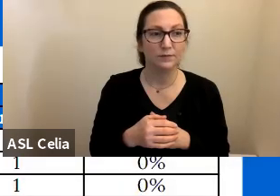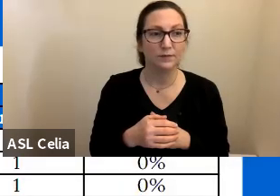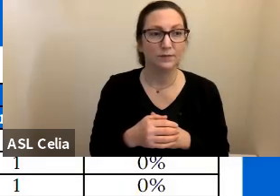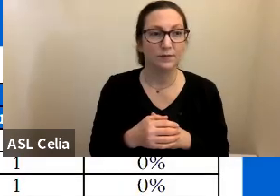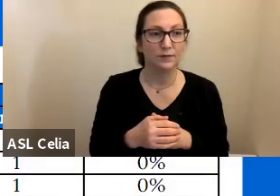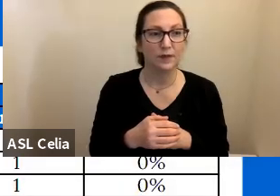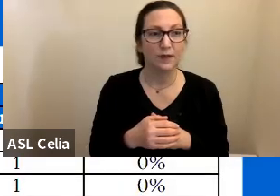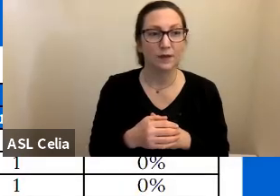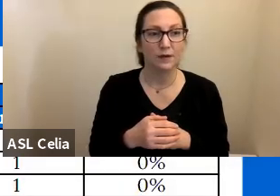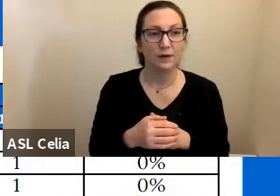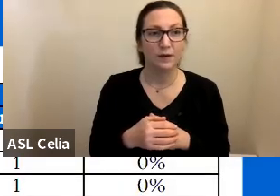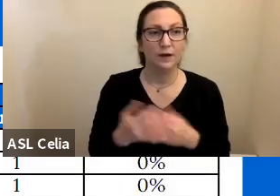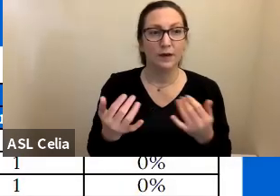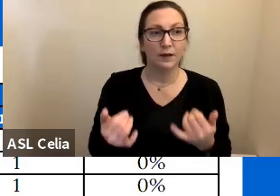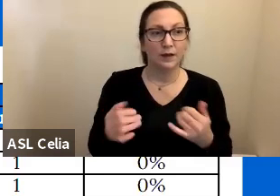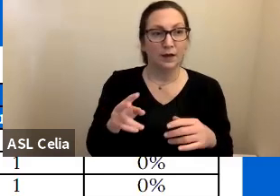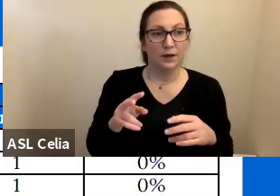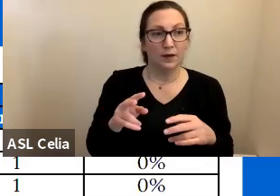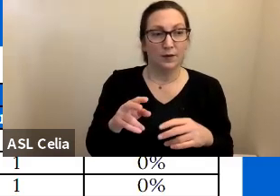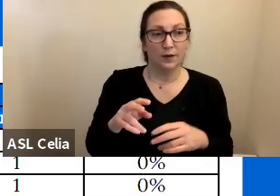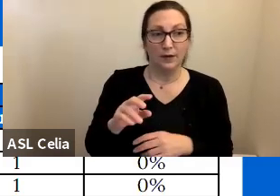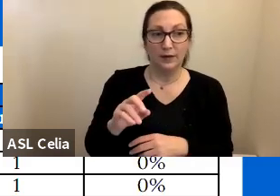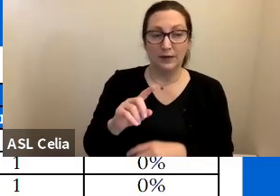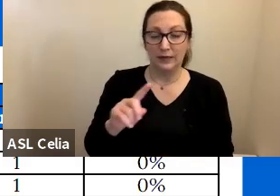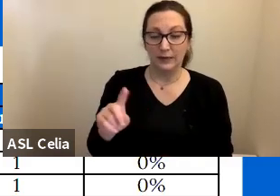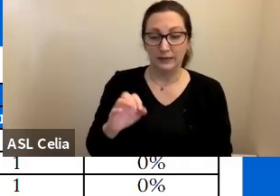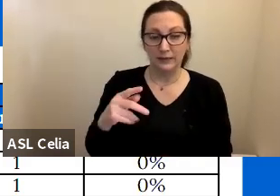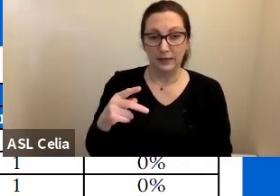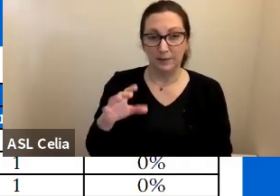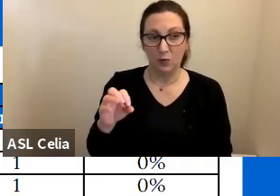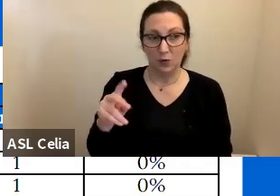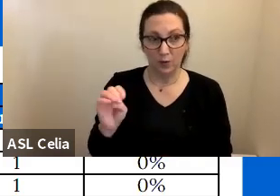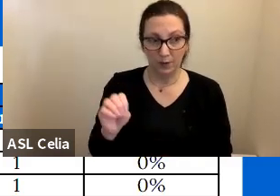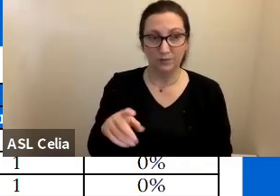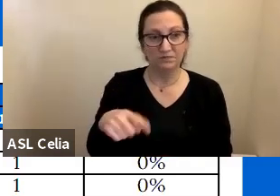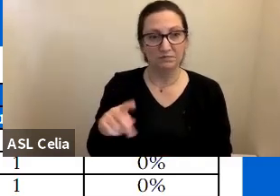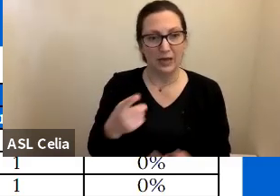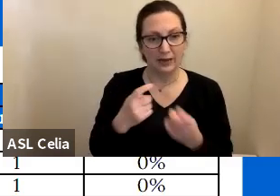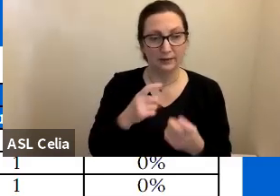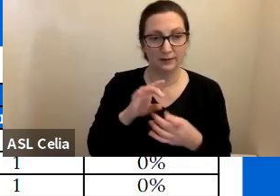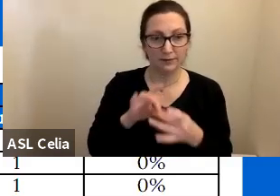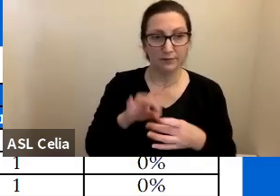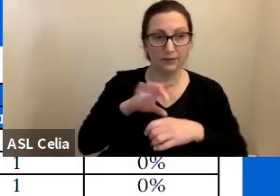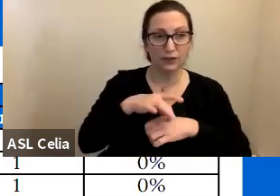Okay, now we're gonna look at zip codes. You all asked about geographic distribution. So these are